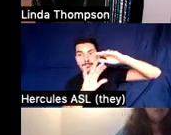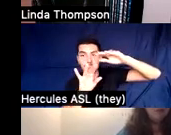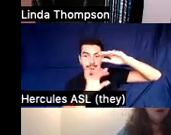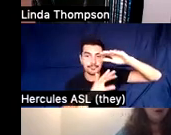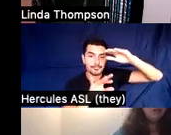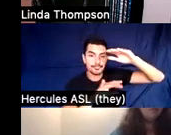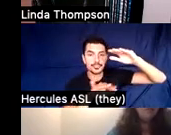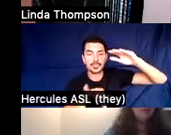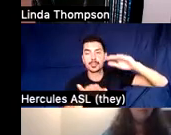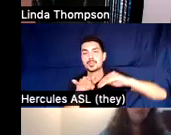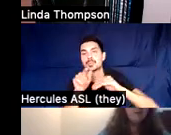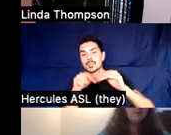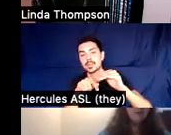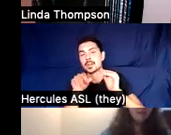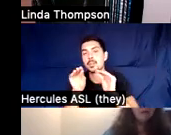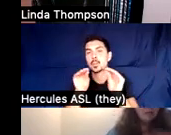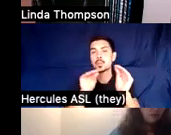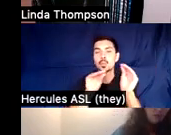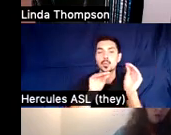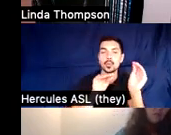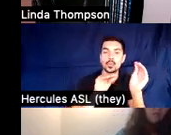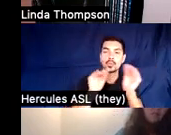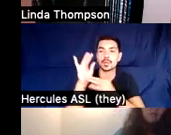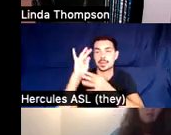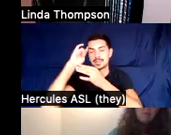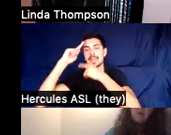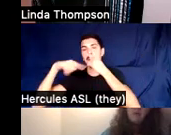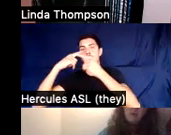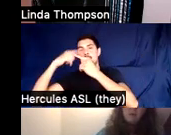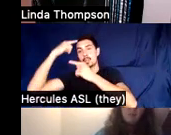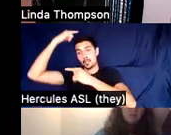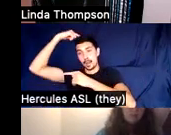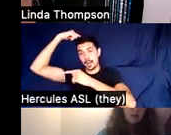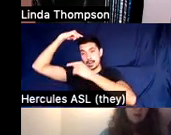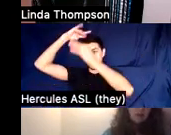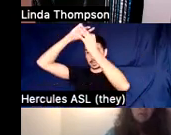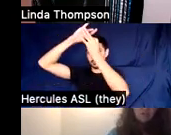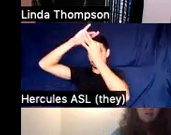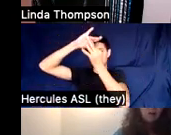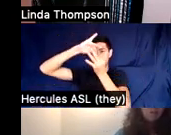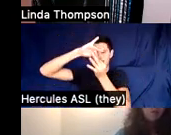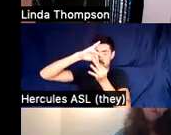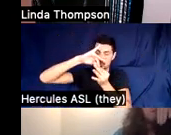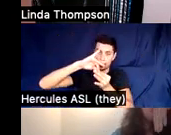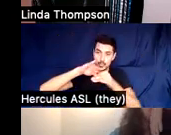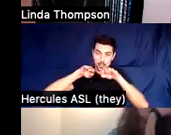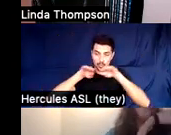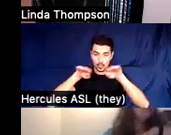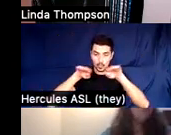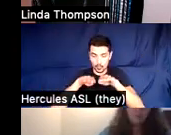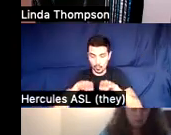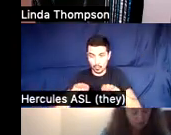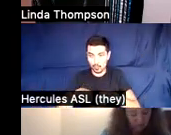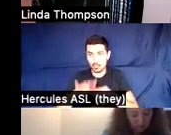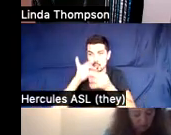Just rock back and forth and be thinking about that connection all the way from the Star Nation, all the way through